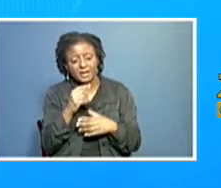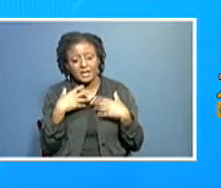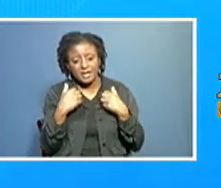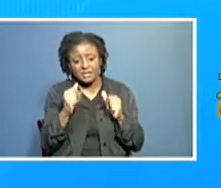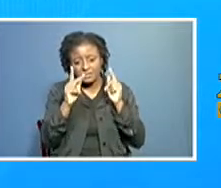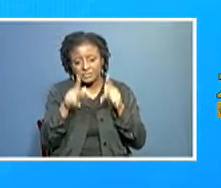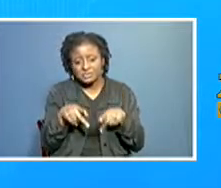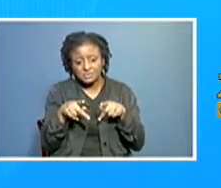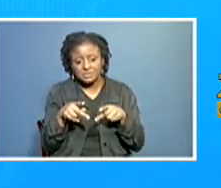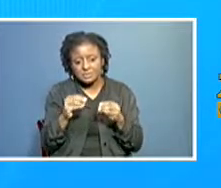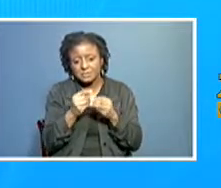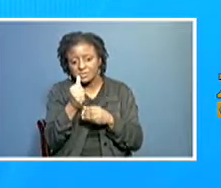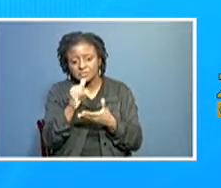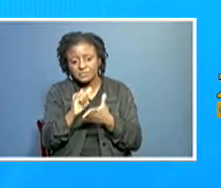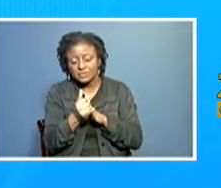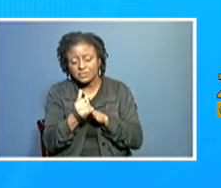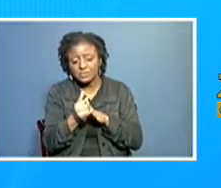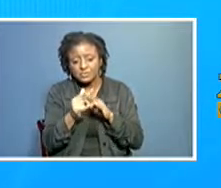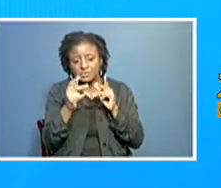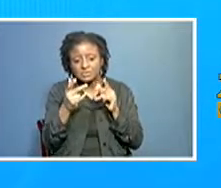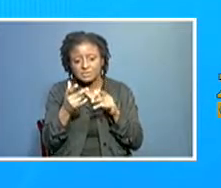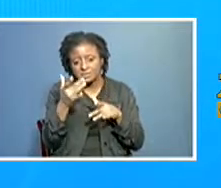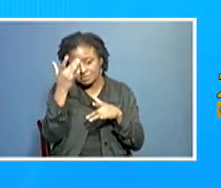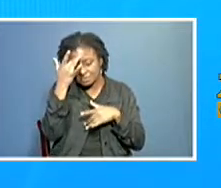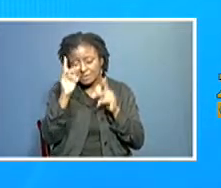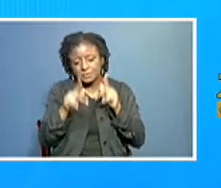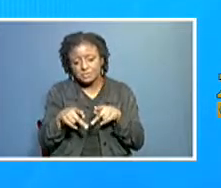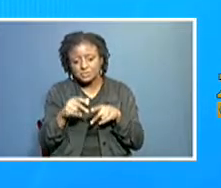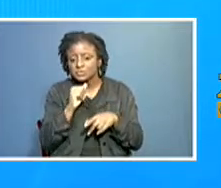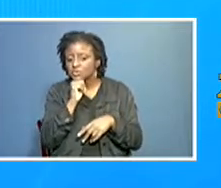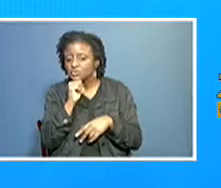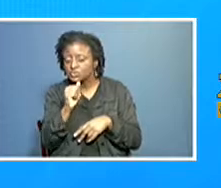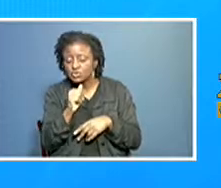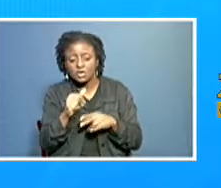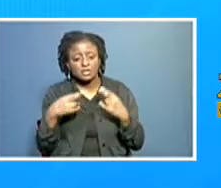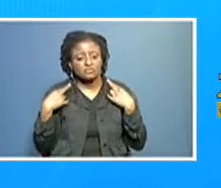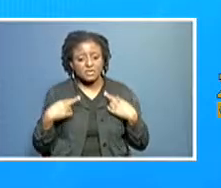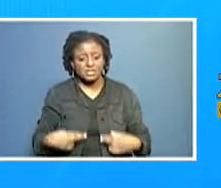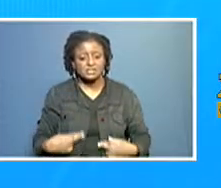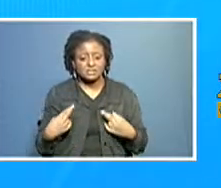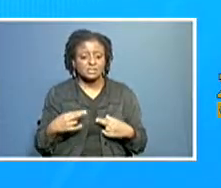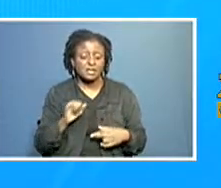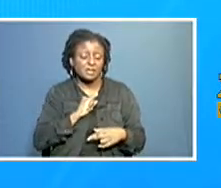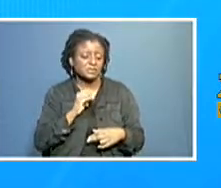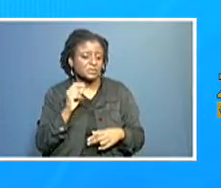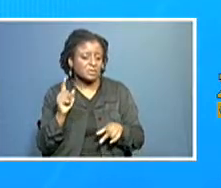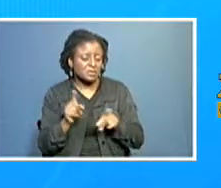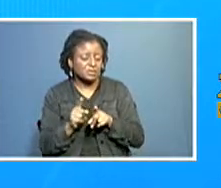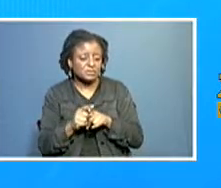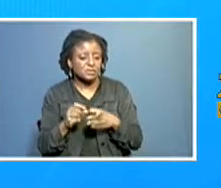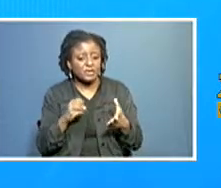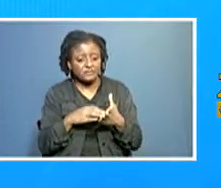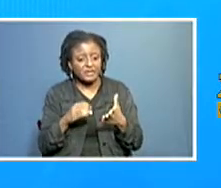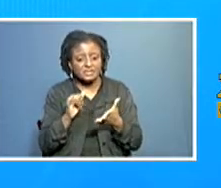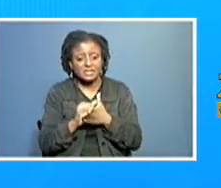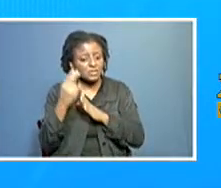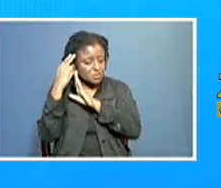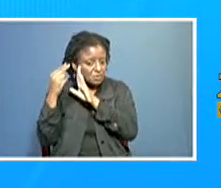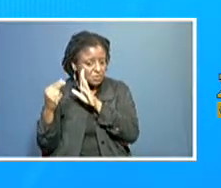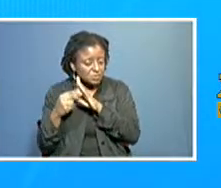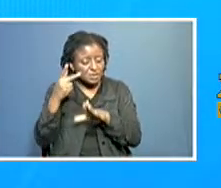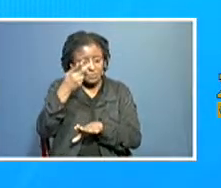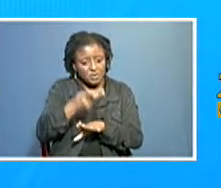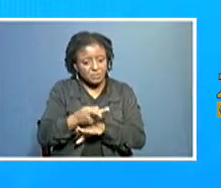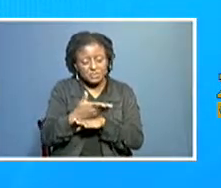of those cases were non-residents. I was also advised that the hotel properties here on the island